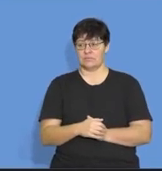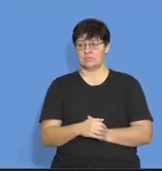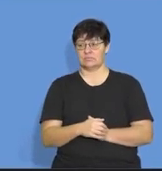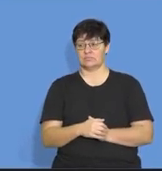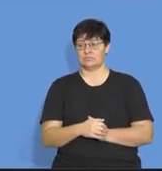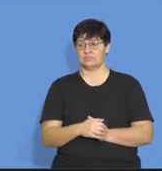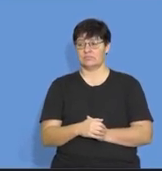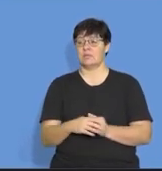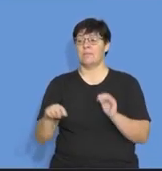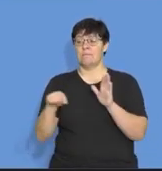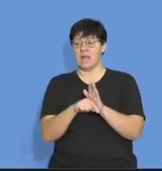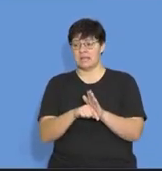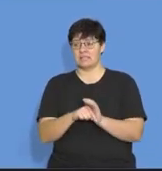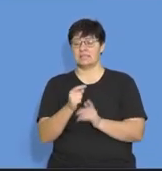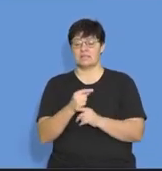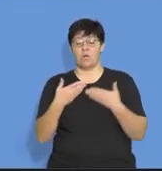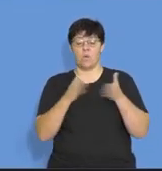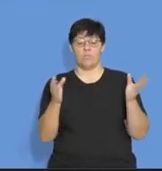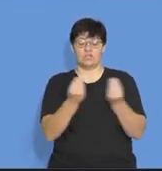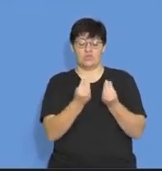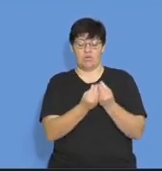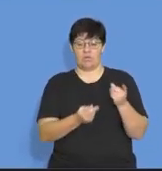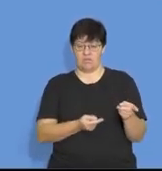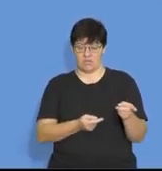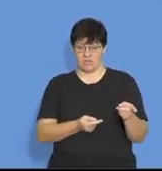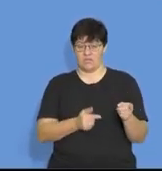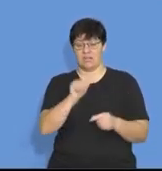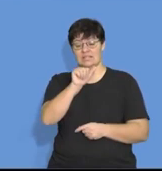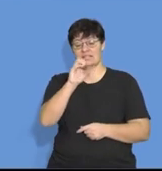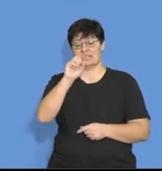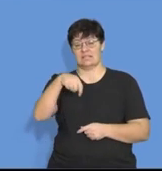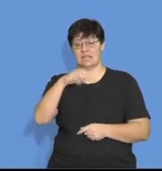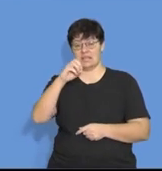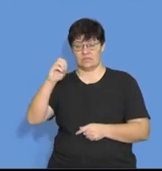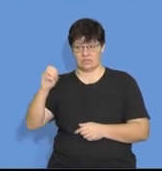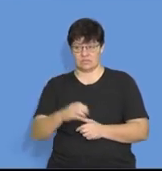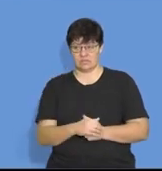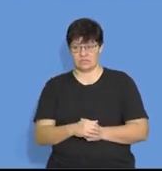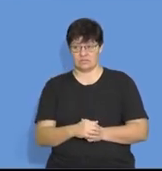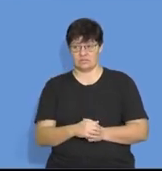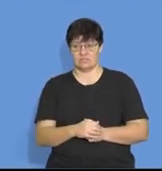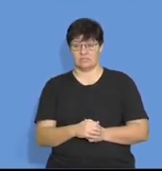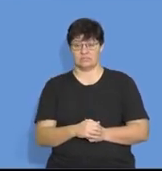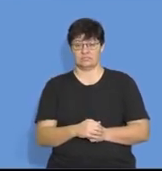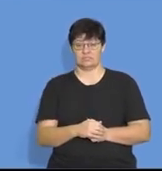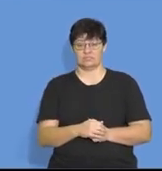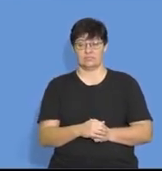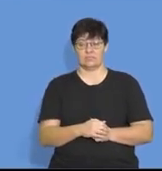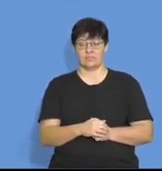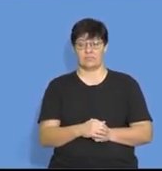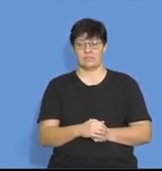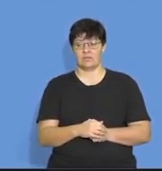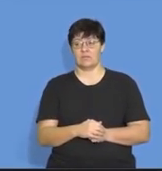say minus the opening stock of 60,000. So there I'm bringing in my opening stock figure, which